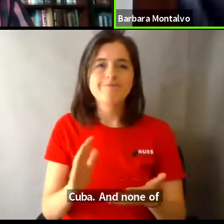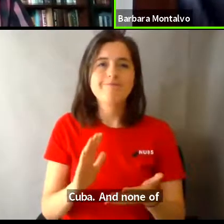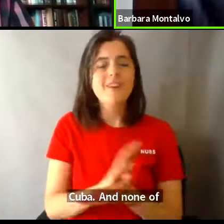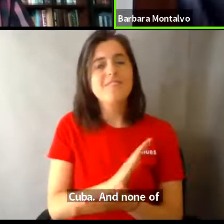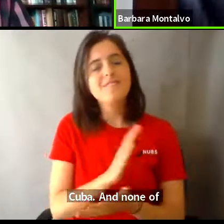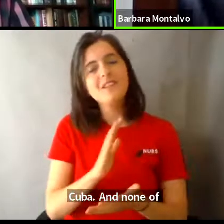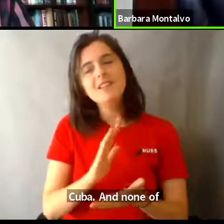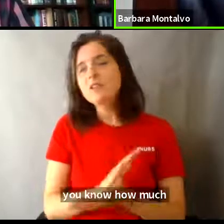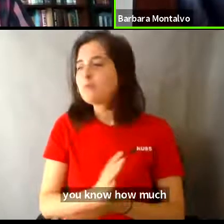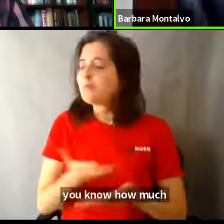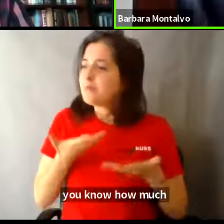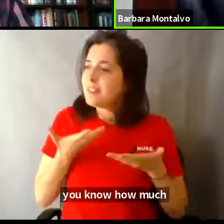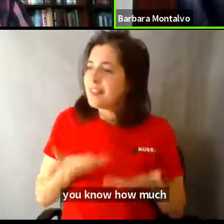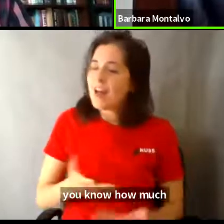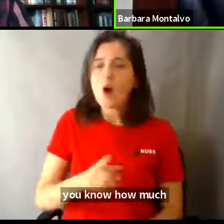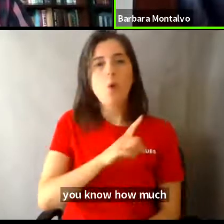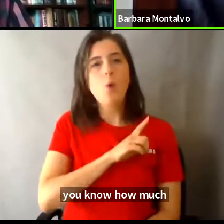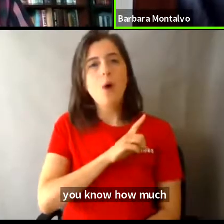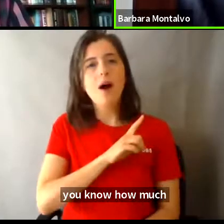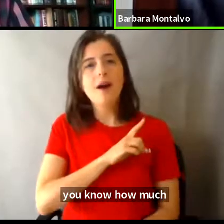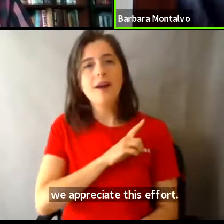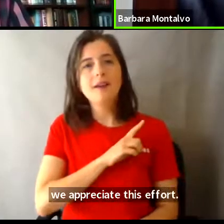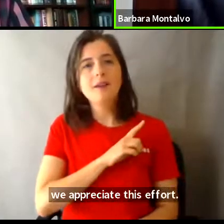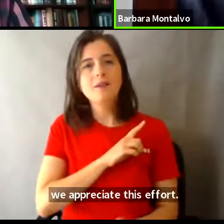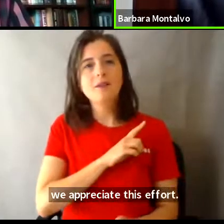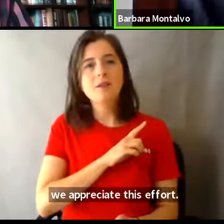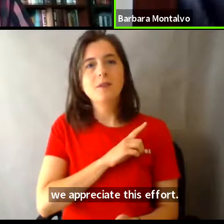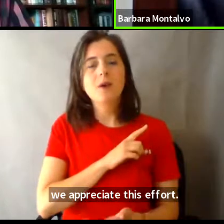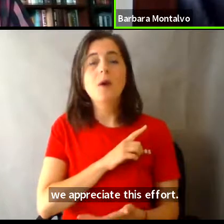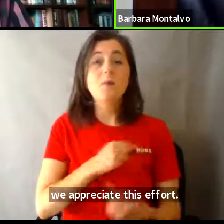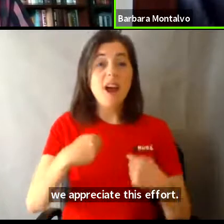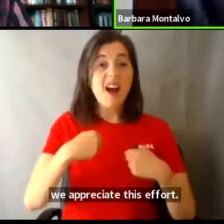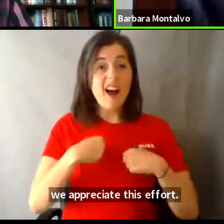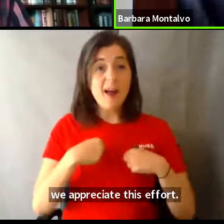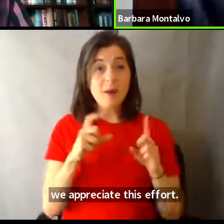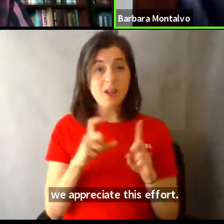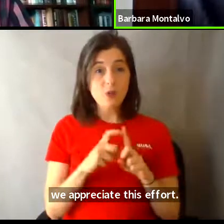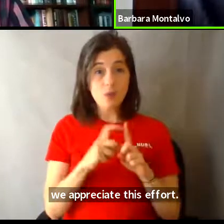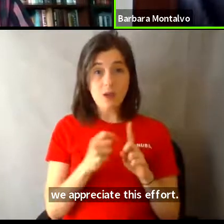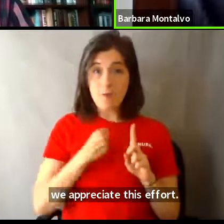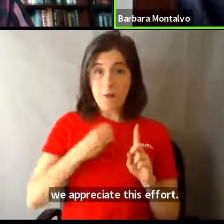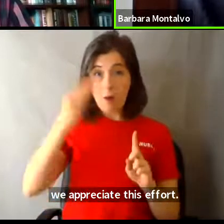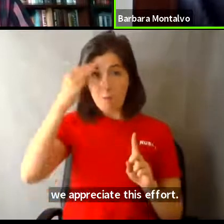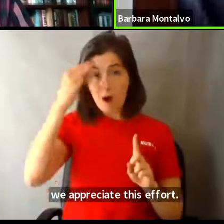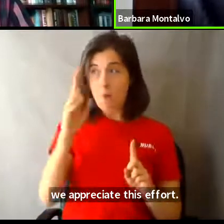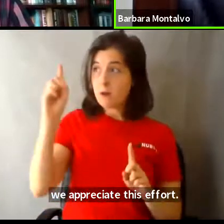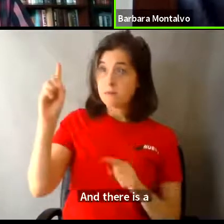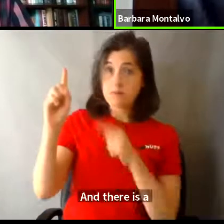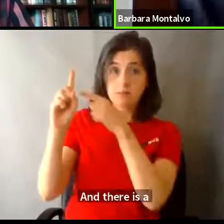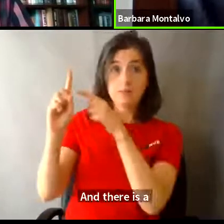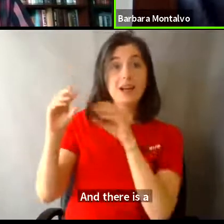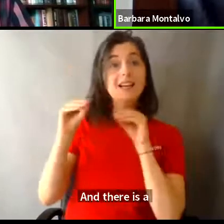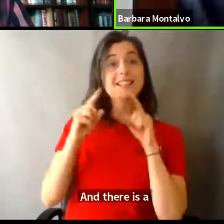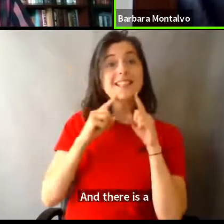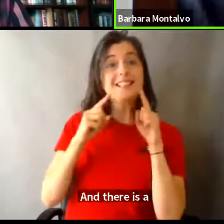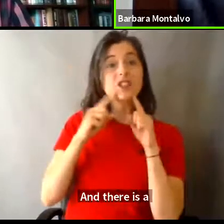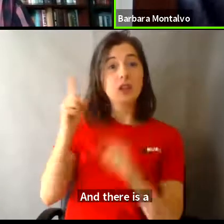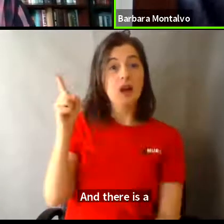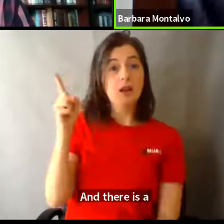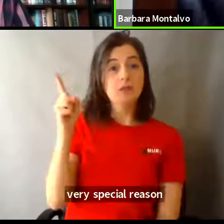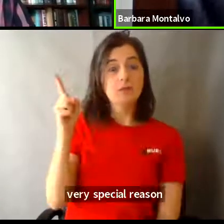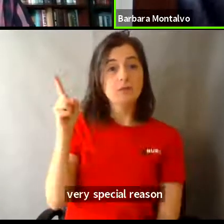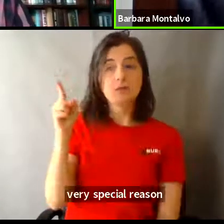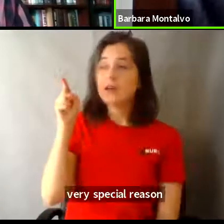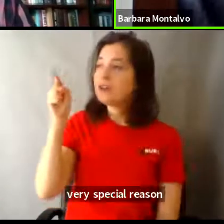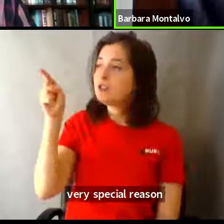And it's because I'm a daughter of a woman who was a teacher. She was a